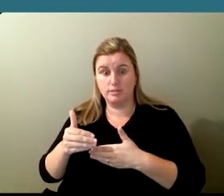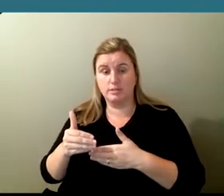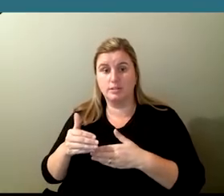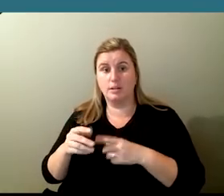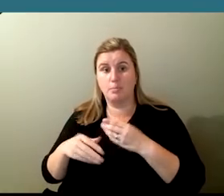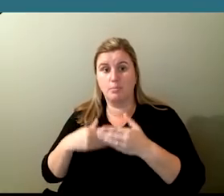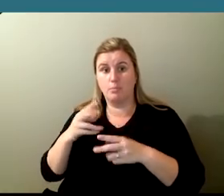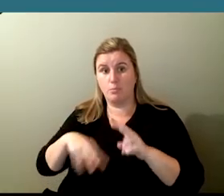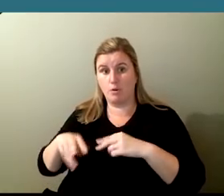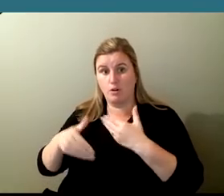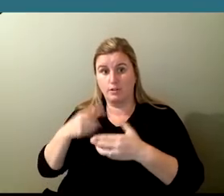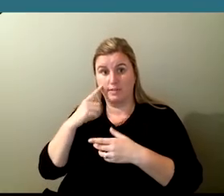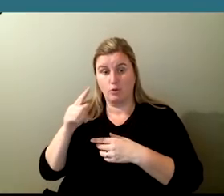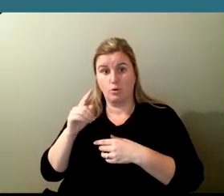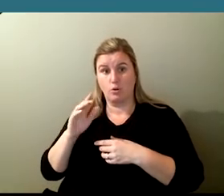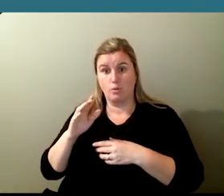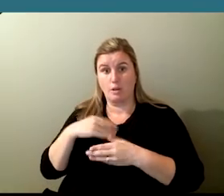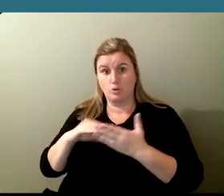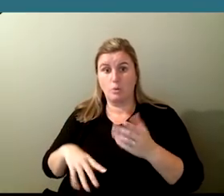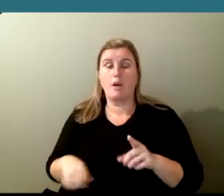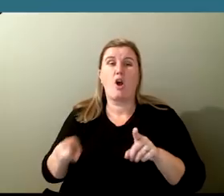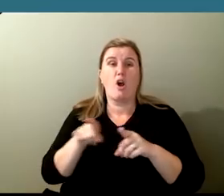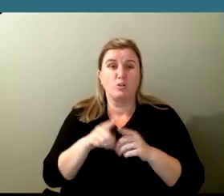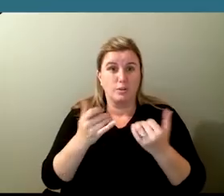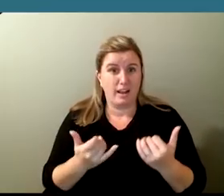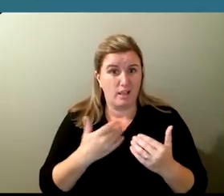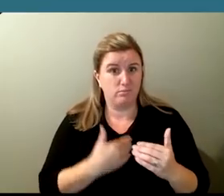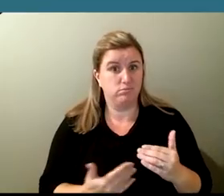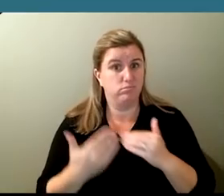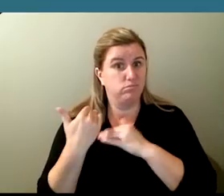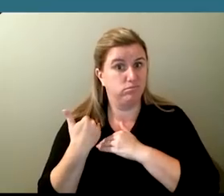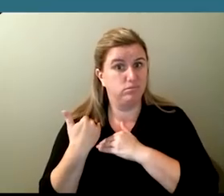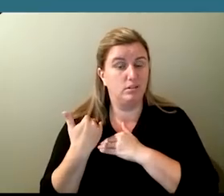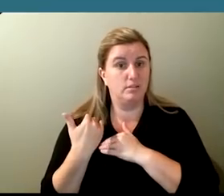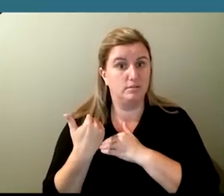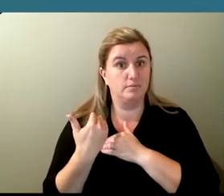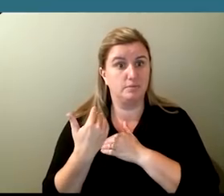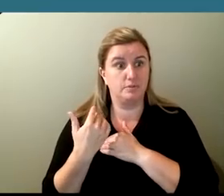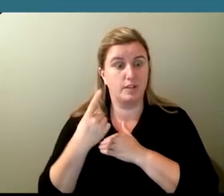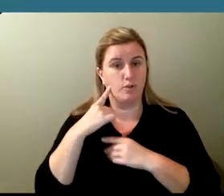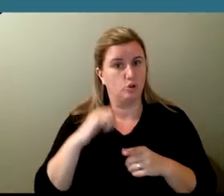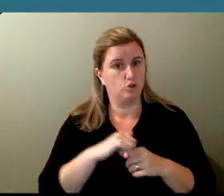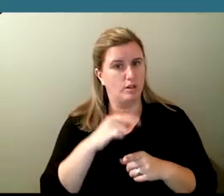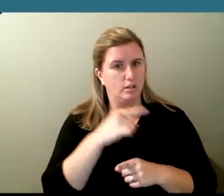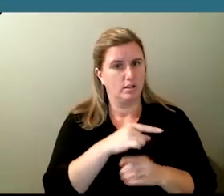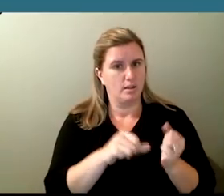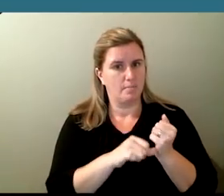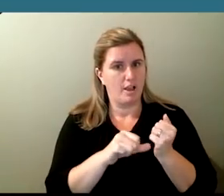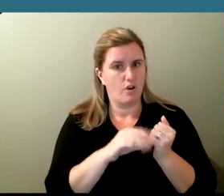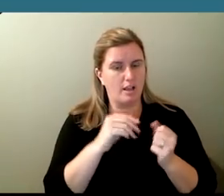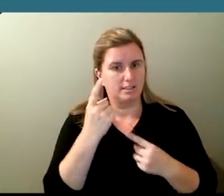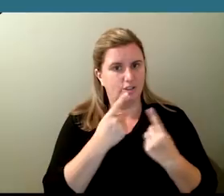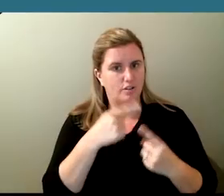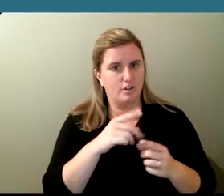progress monitoring for skill acquisition for my students, but also account for the training of my paraeducators and considering